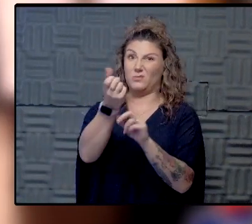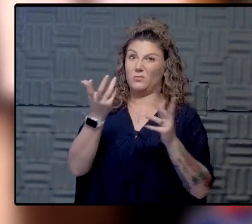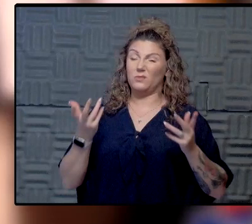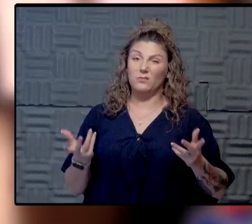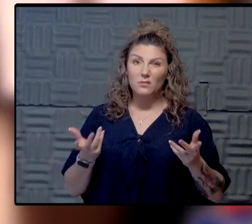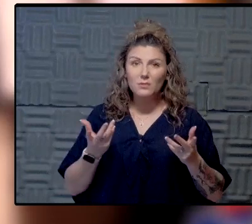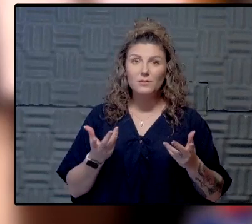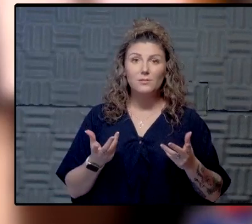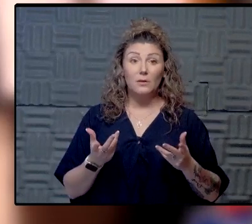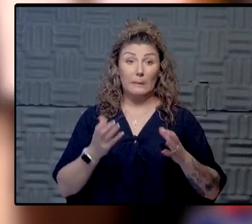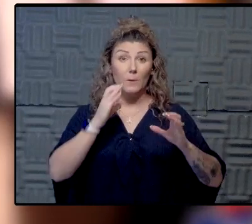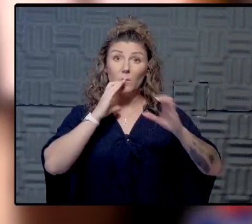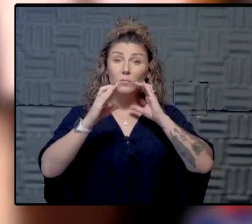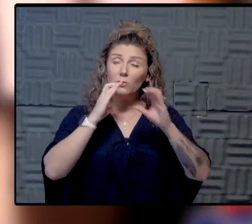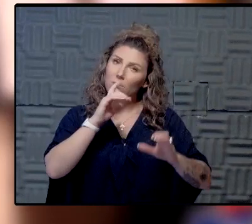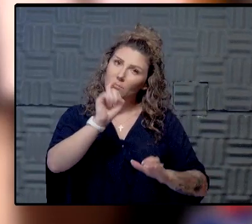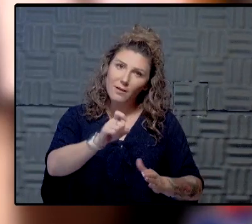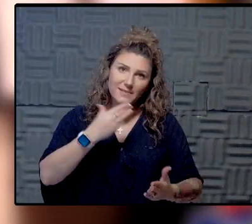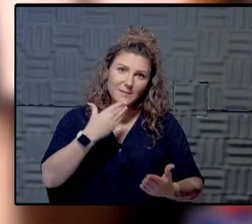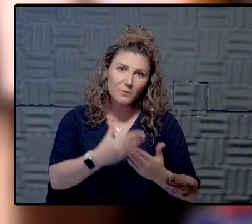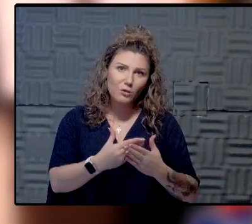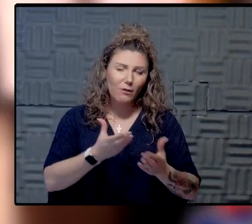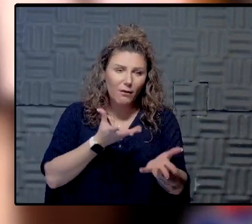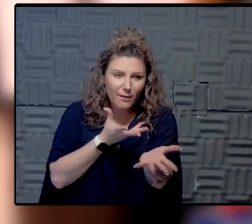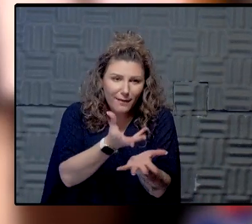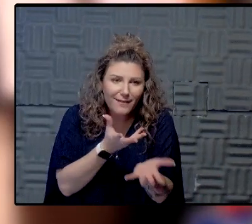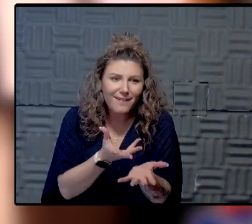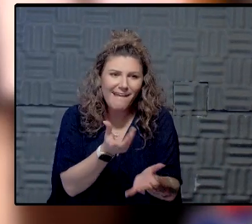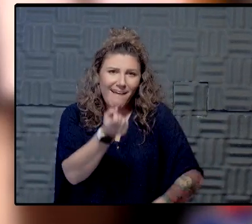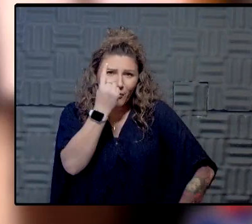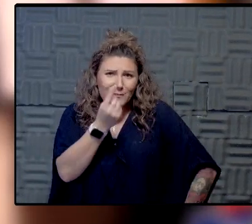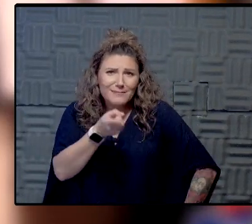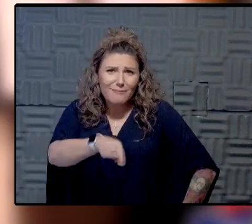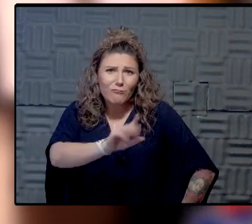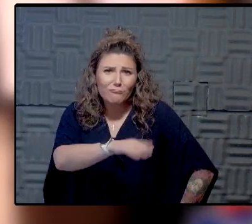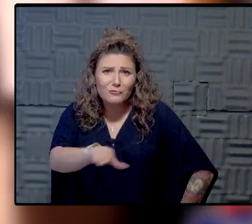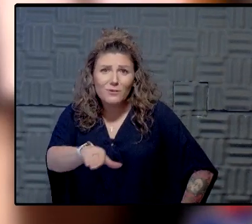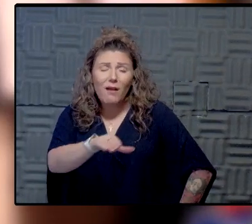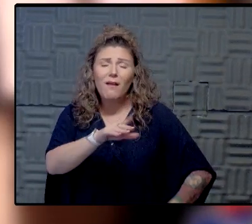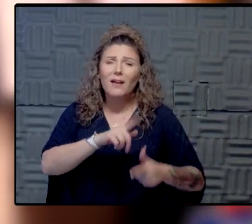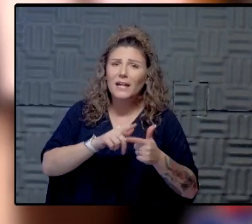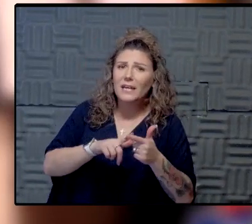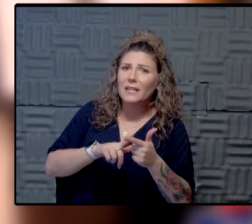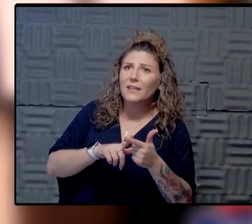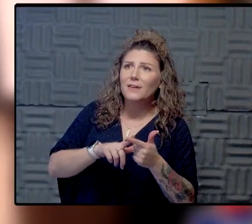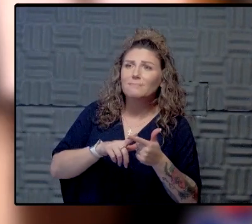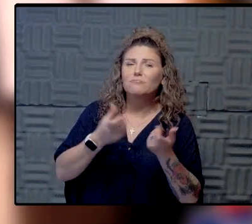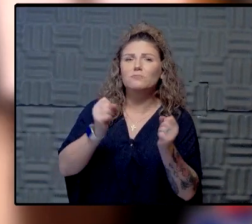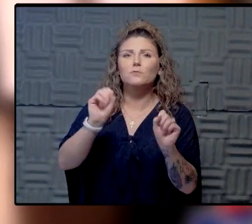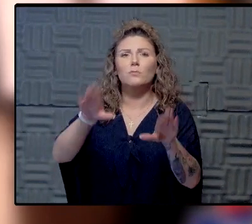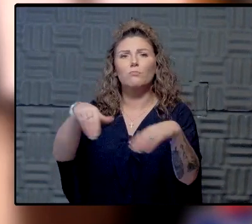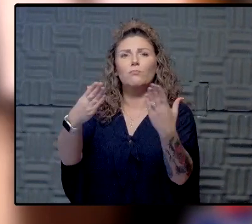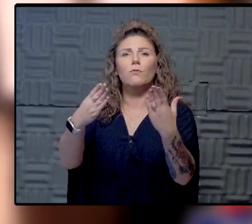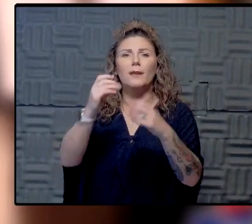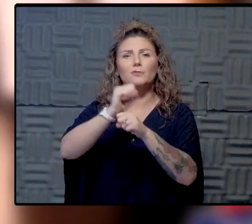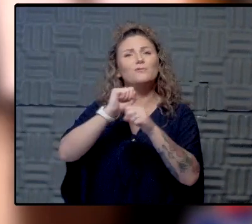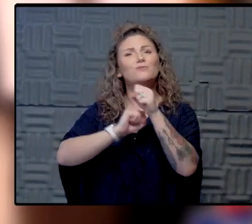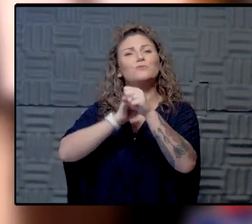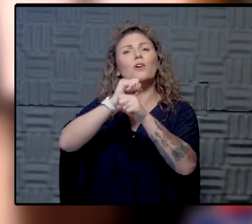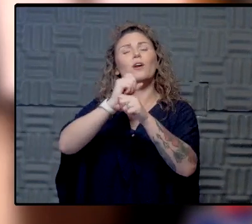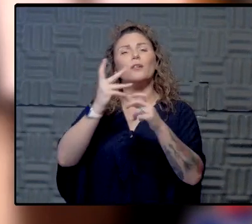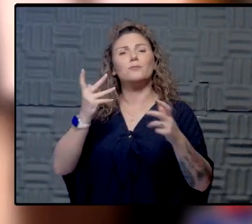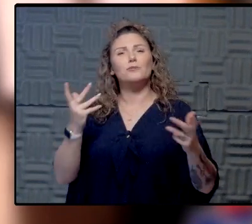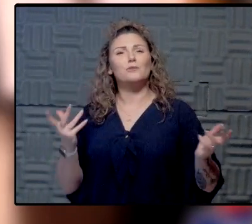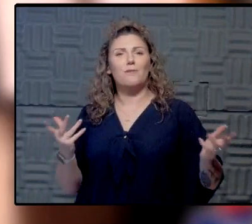about good communication with your child, understanding where they sit, and then trying to provide some of that structure that